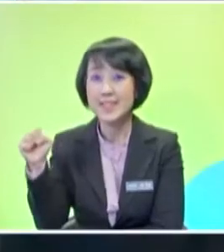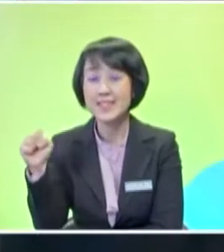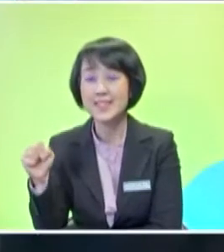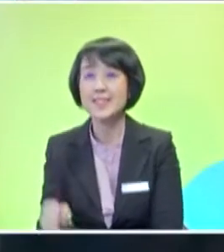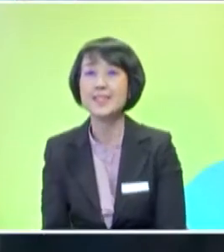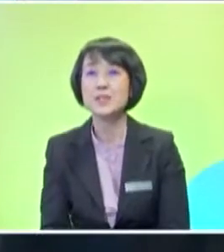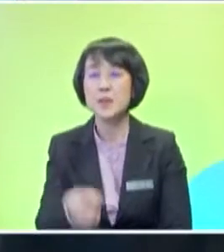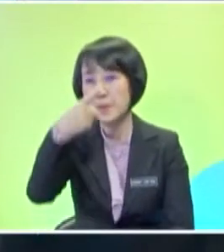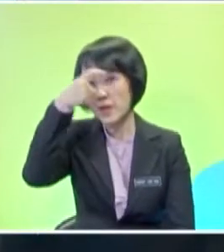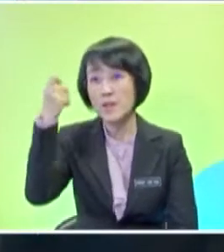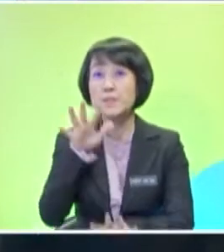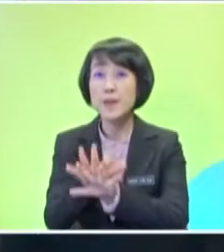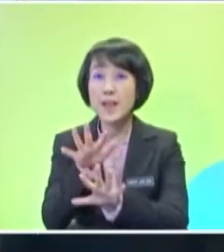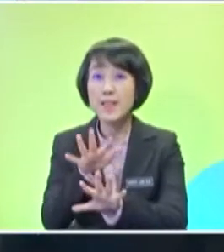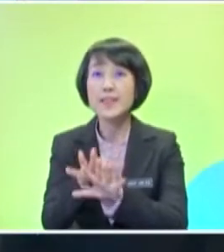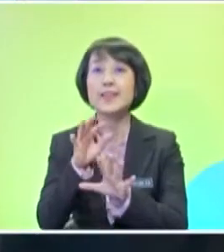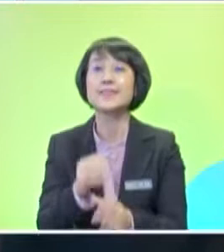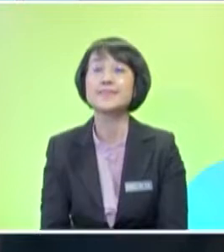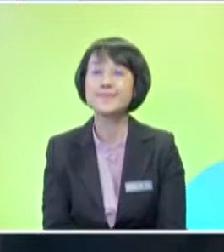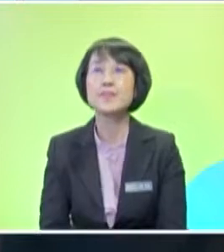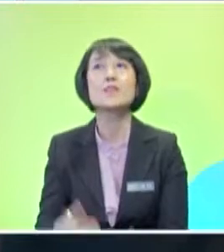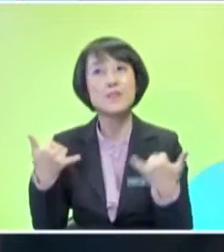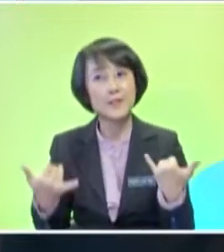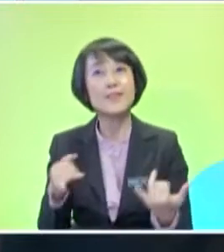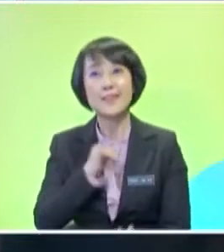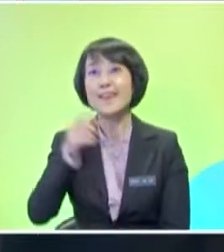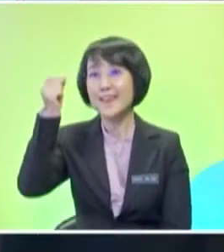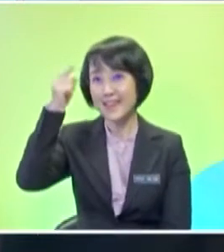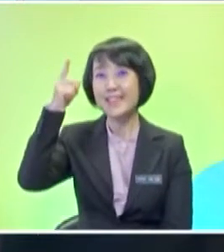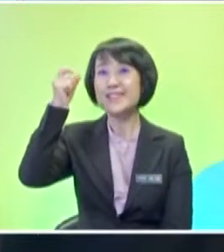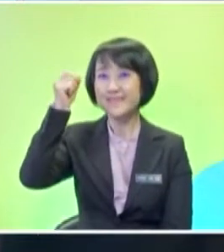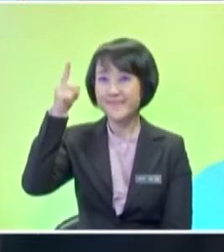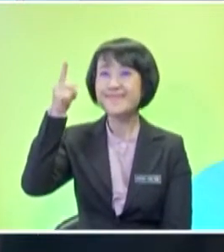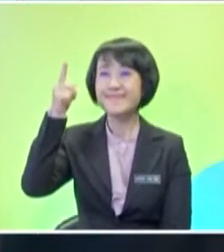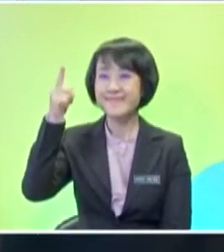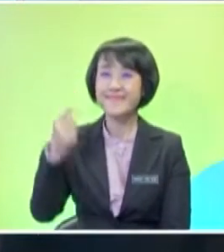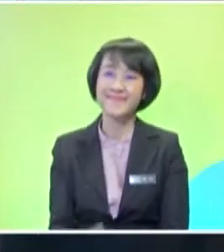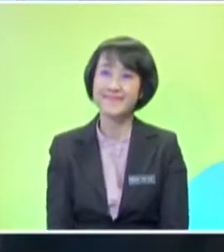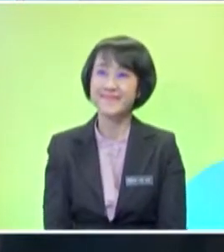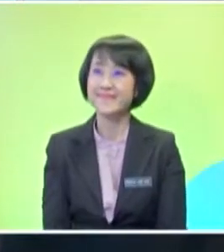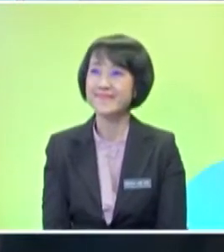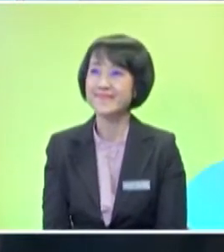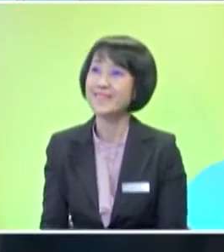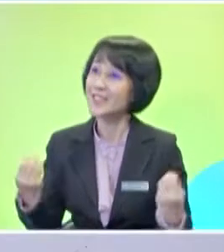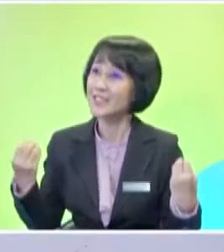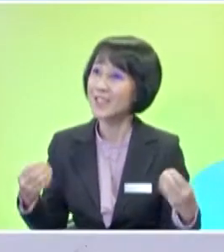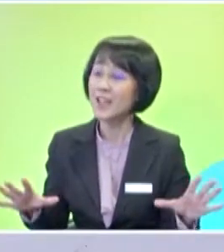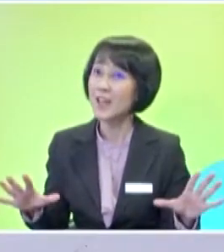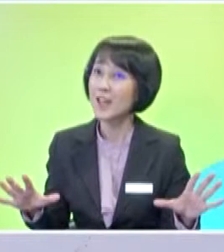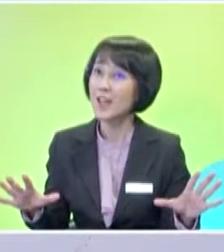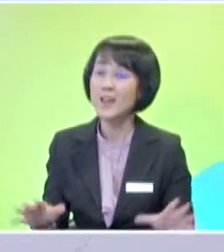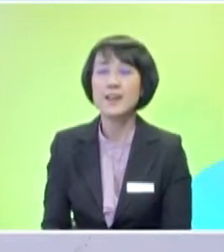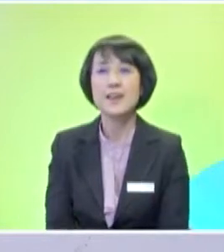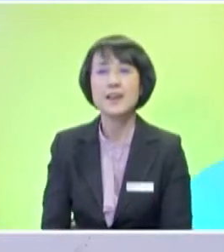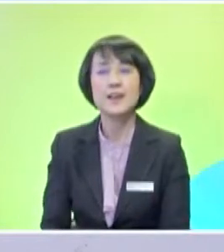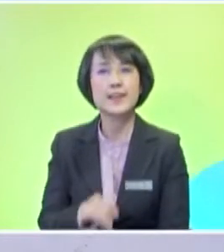plural for strawberry. Okay. Now I understand. Okay. All right. Are we done here? I